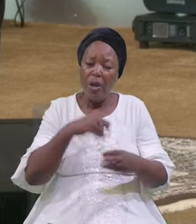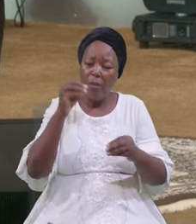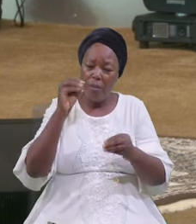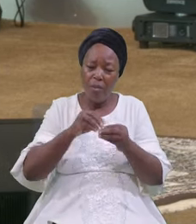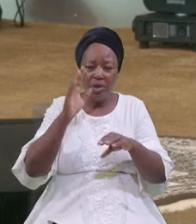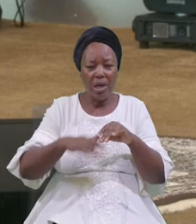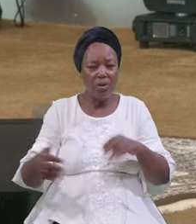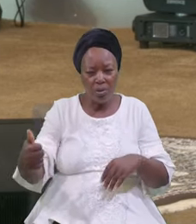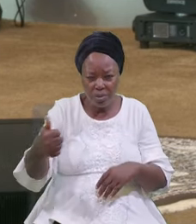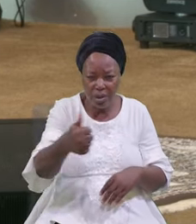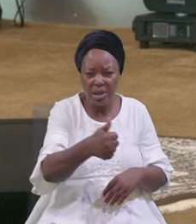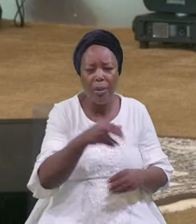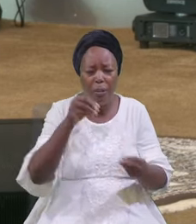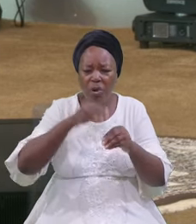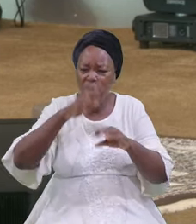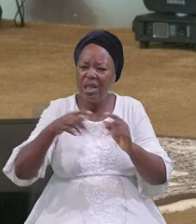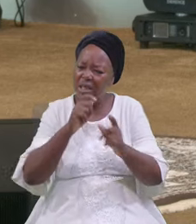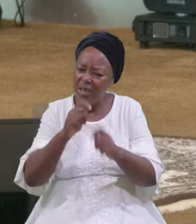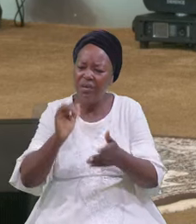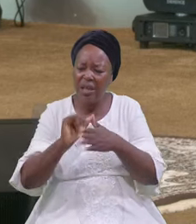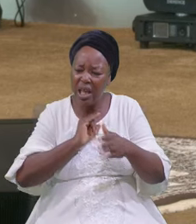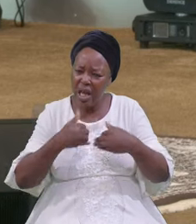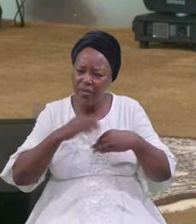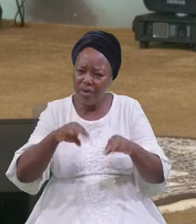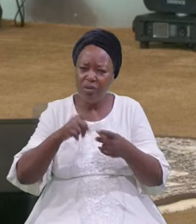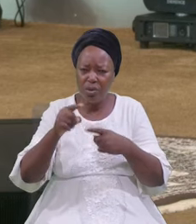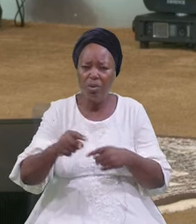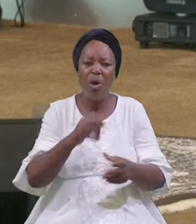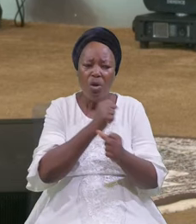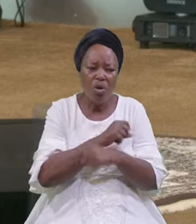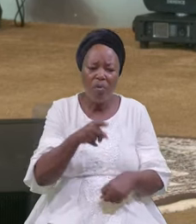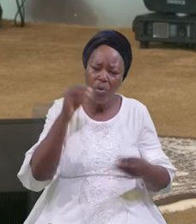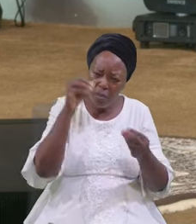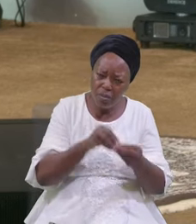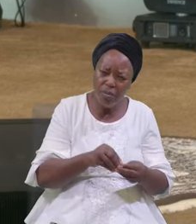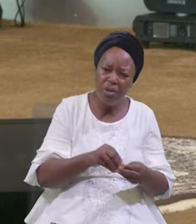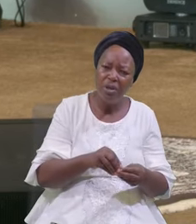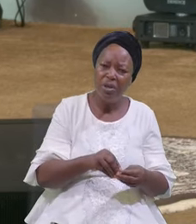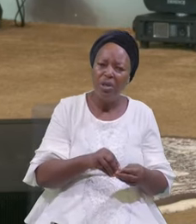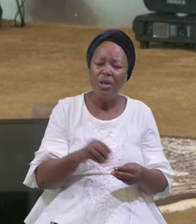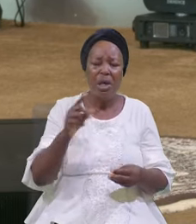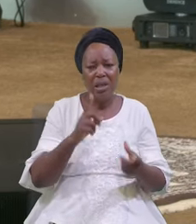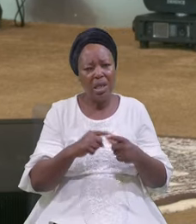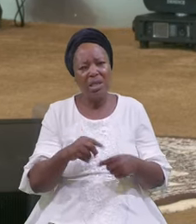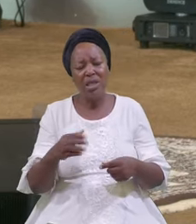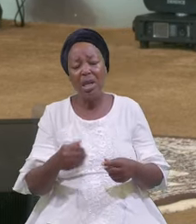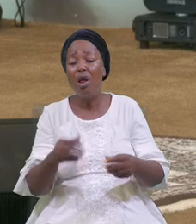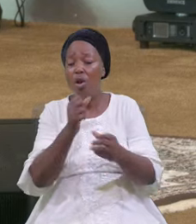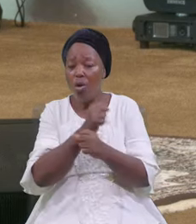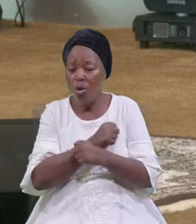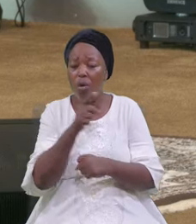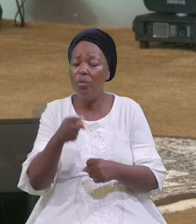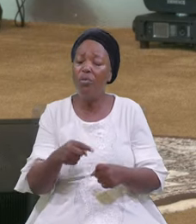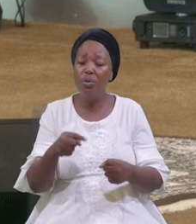things you surround yourself with? Lovest thou me? Peter was grieved, because